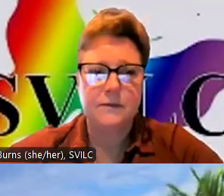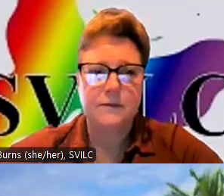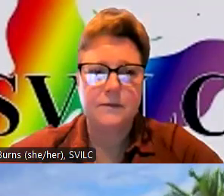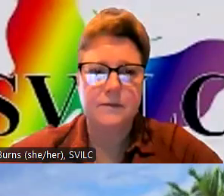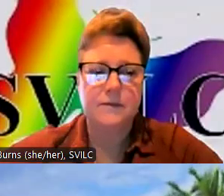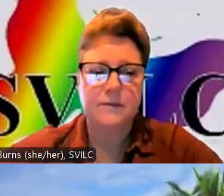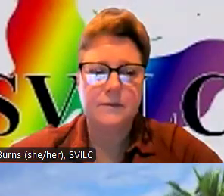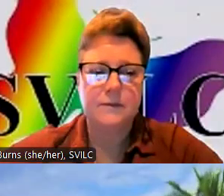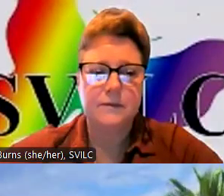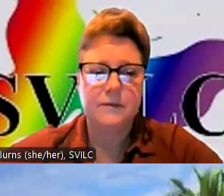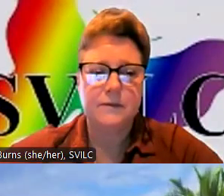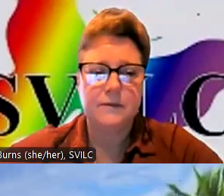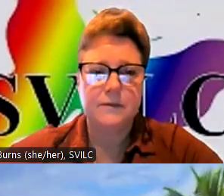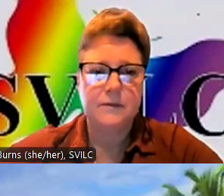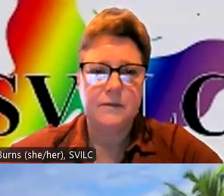heard.